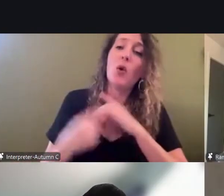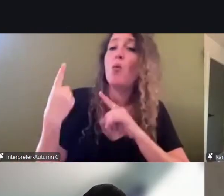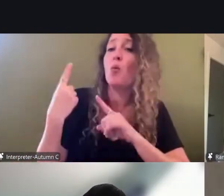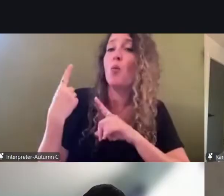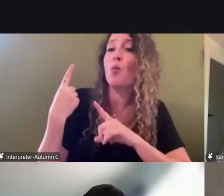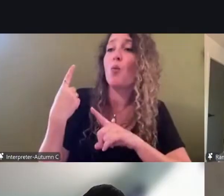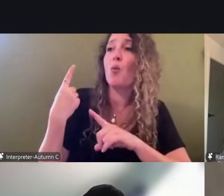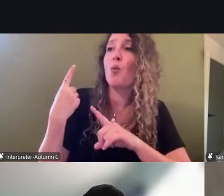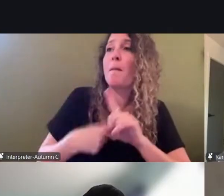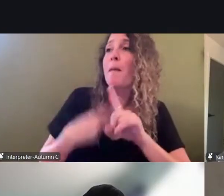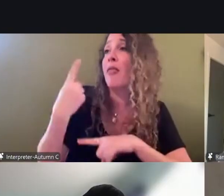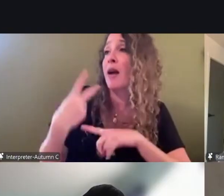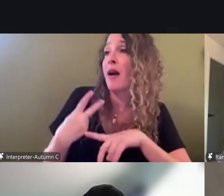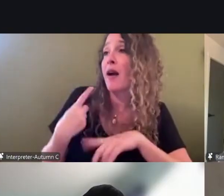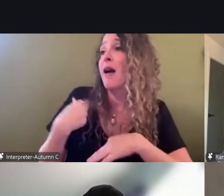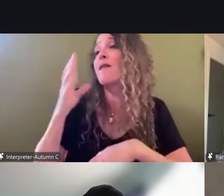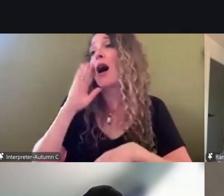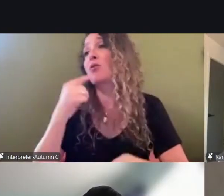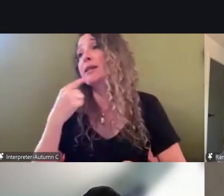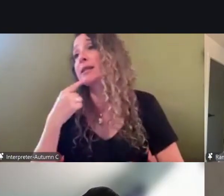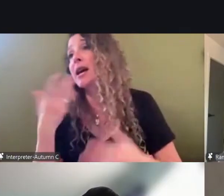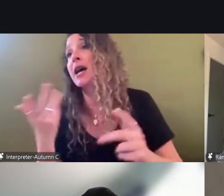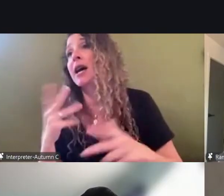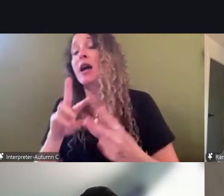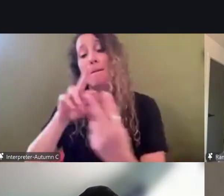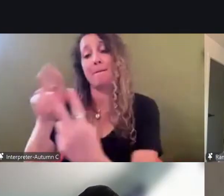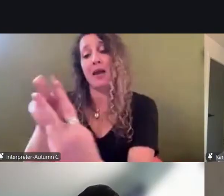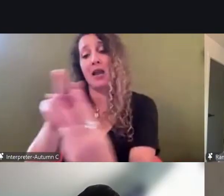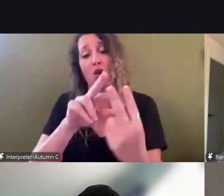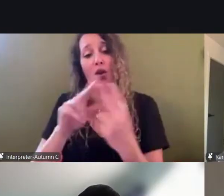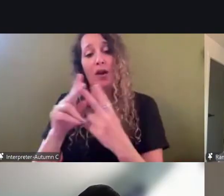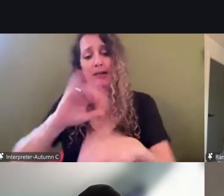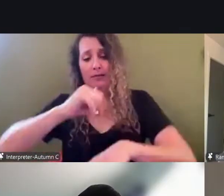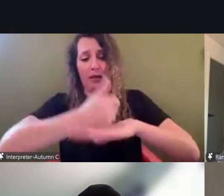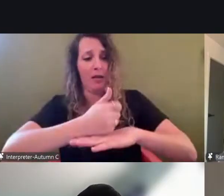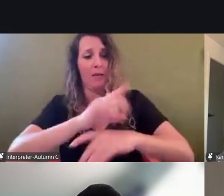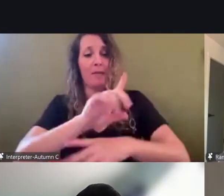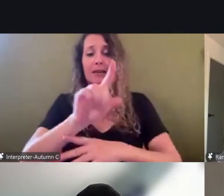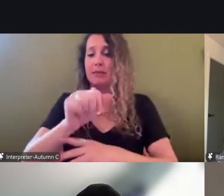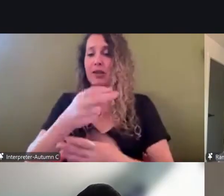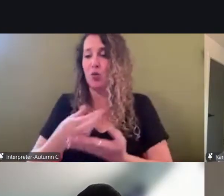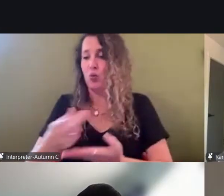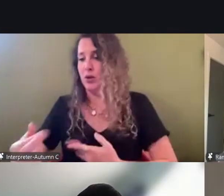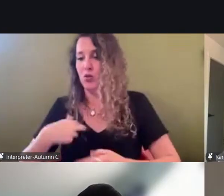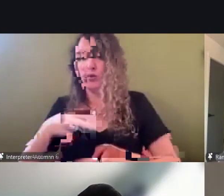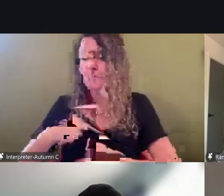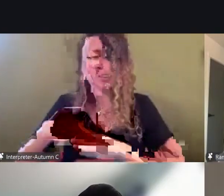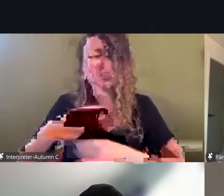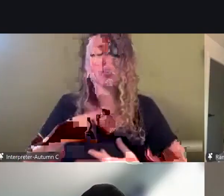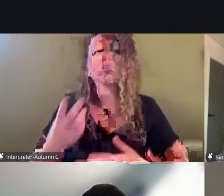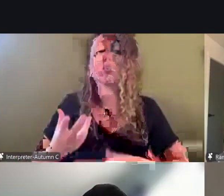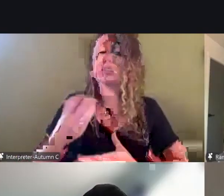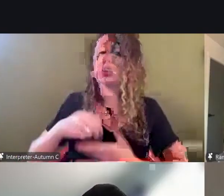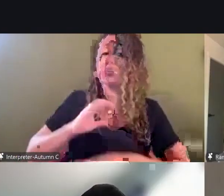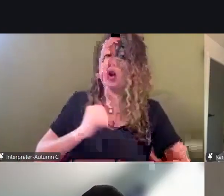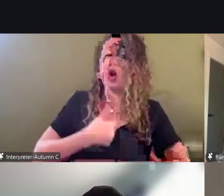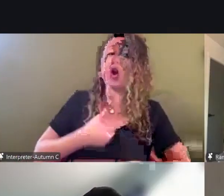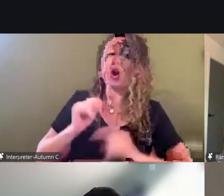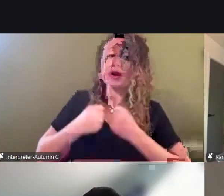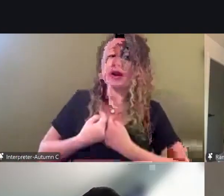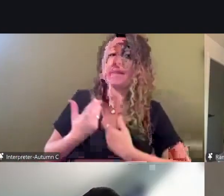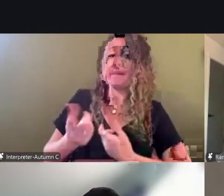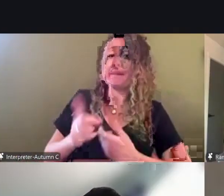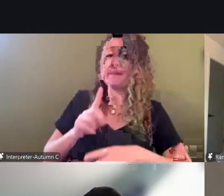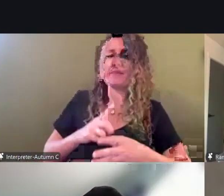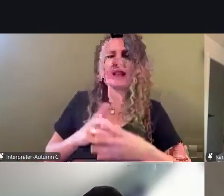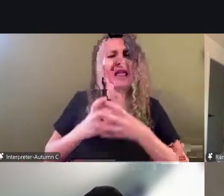say, to get the pairings all set up. And Tim, the disability resource professional who's on our team, he spent a lot of time